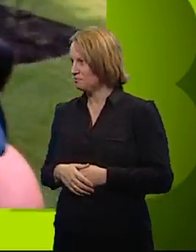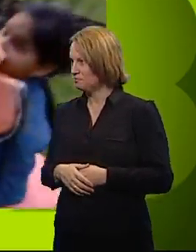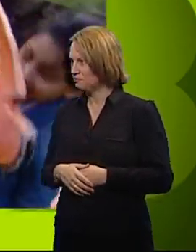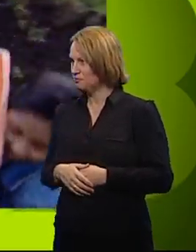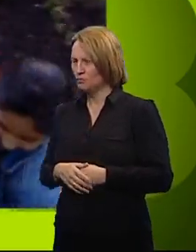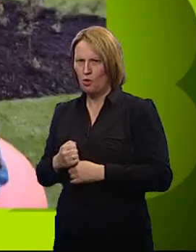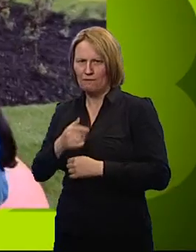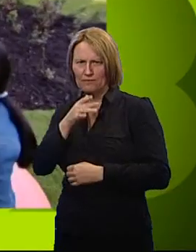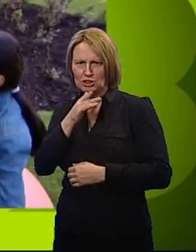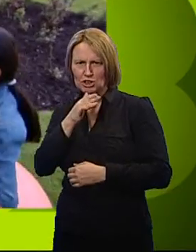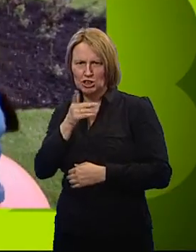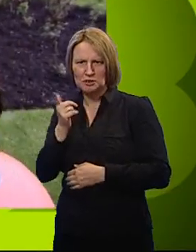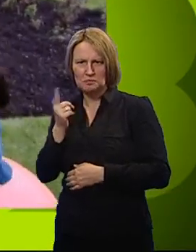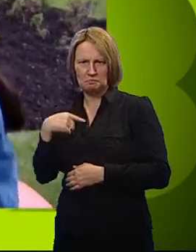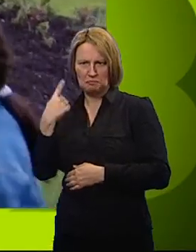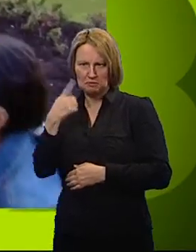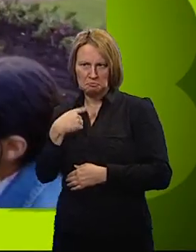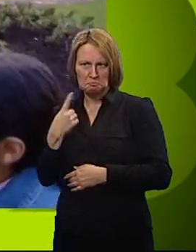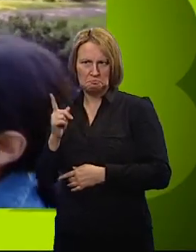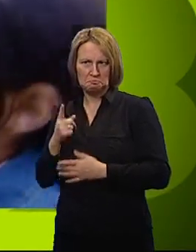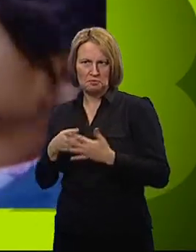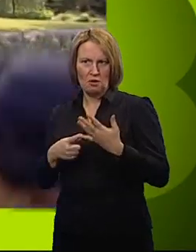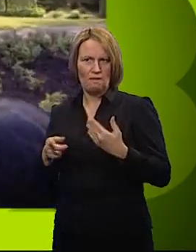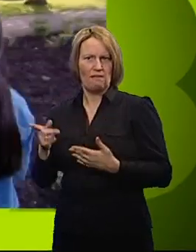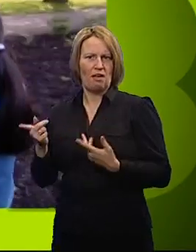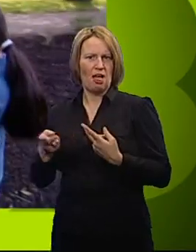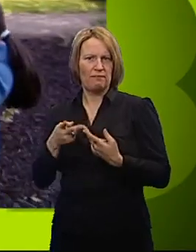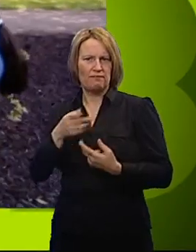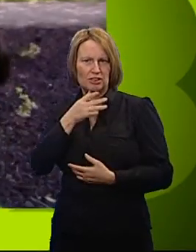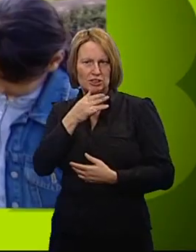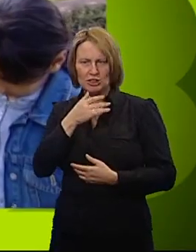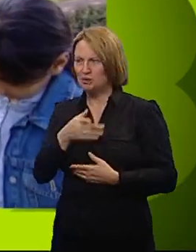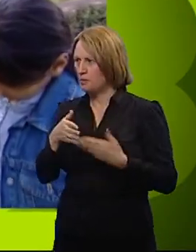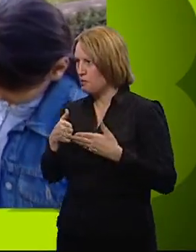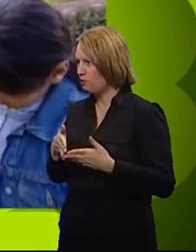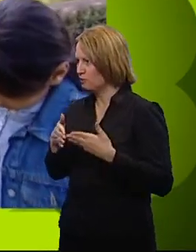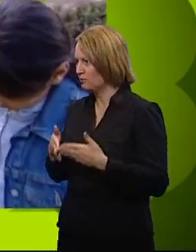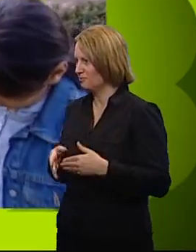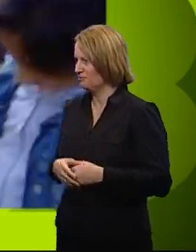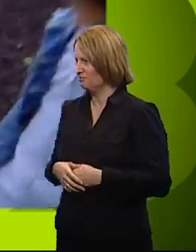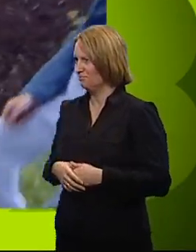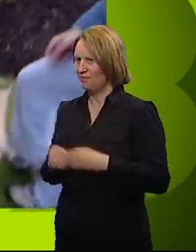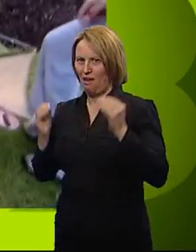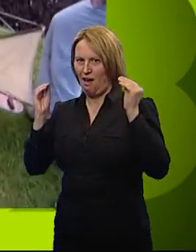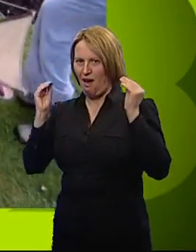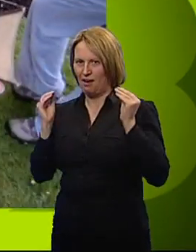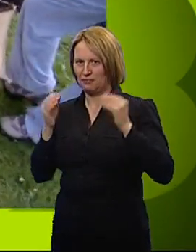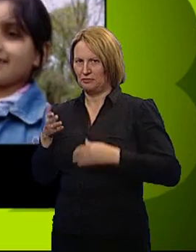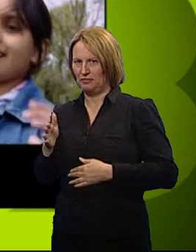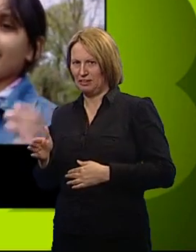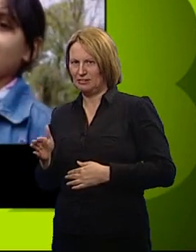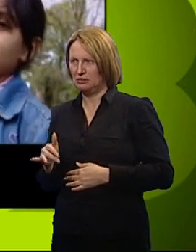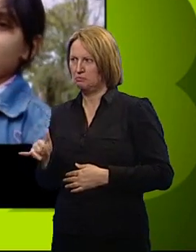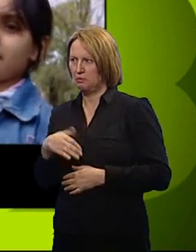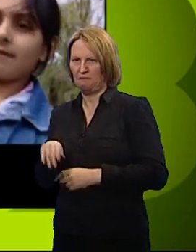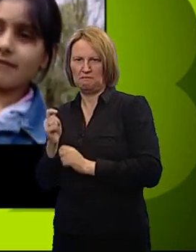Come on, Monika! Fish face! We have one big fish, one little fish, there's a boat. We had a shepherd and then we had a fish. So